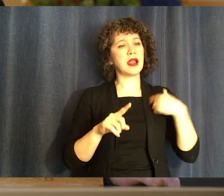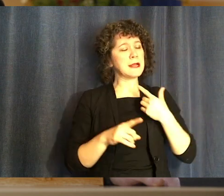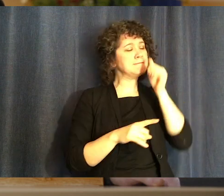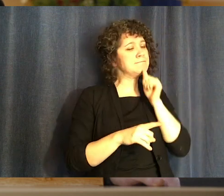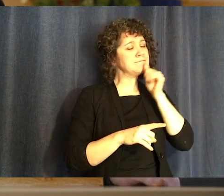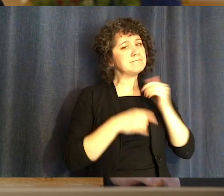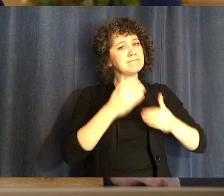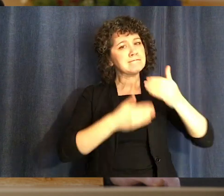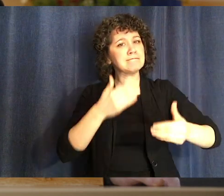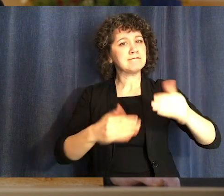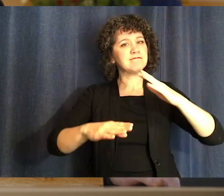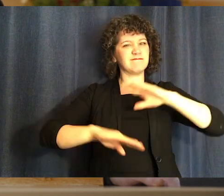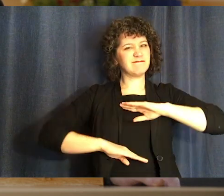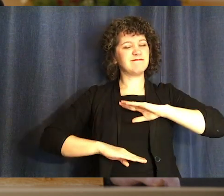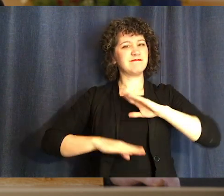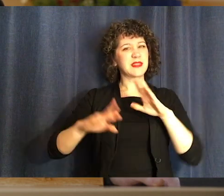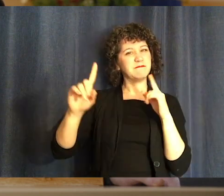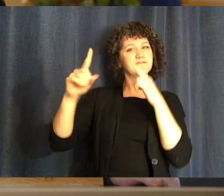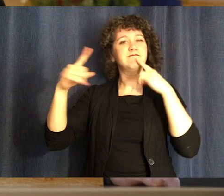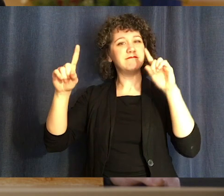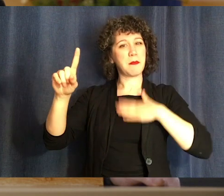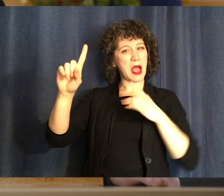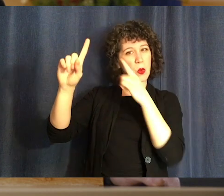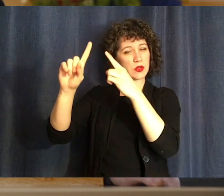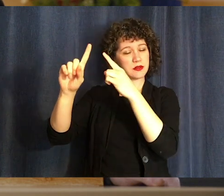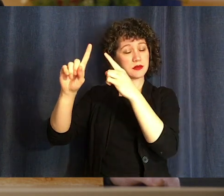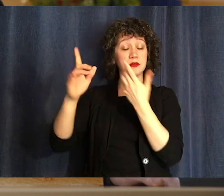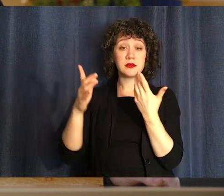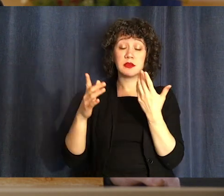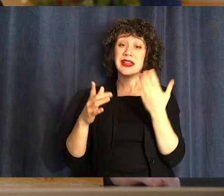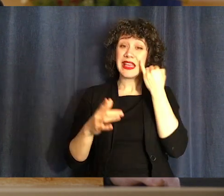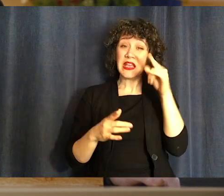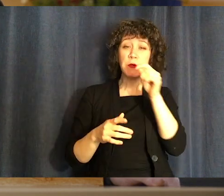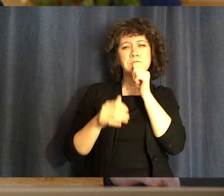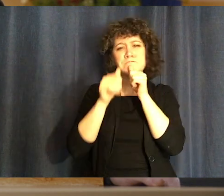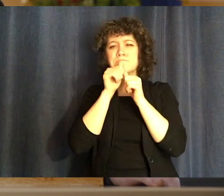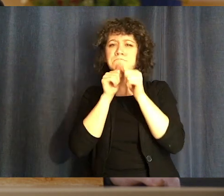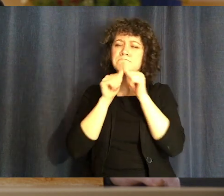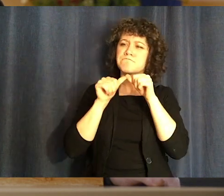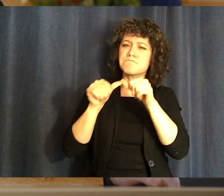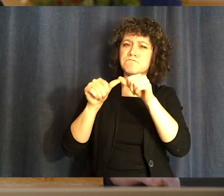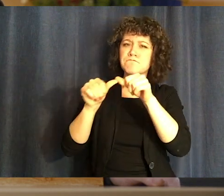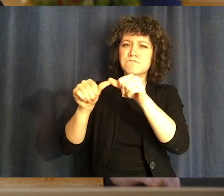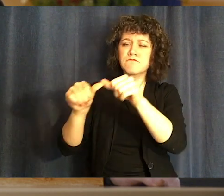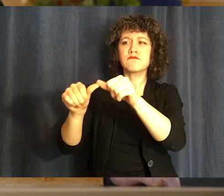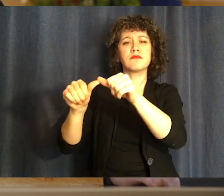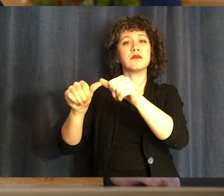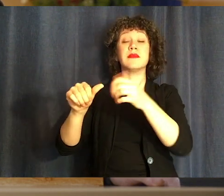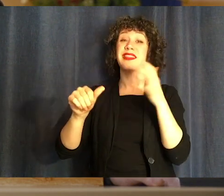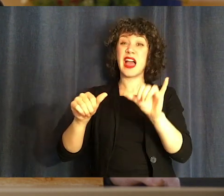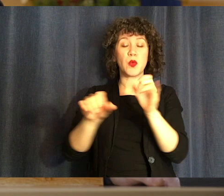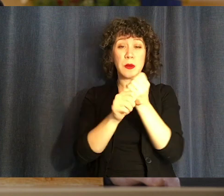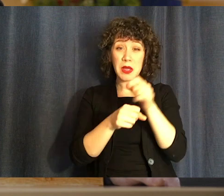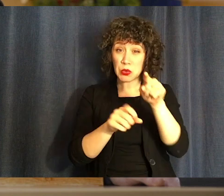setting, look beyond tomorrow and don't ever give up. Being tenacious and dedicated to your pursuits helps you stand out from others